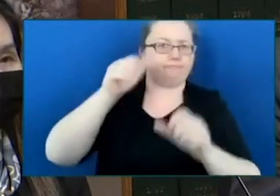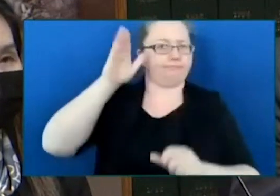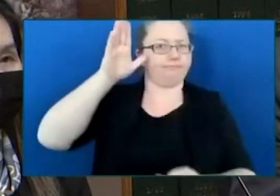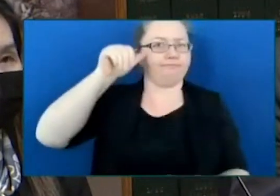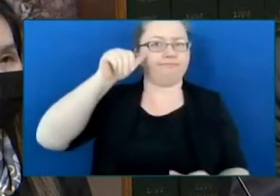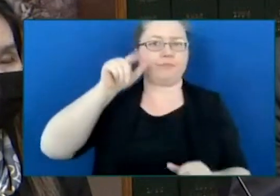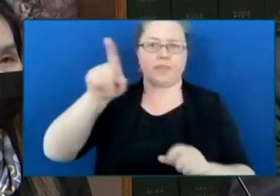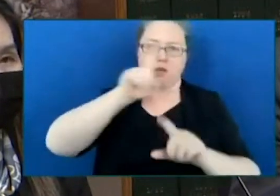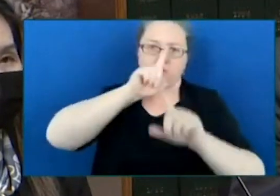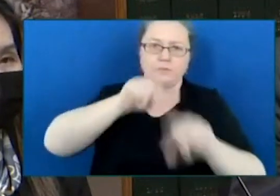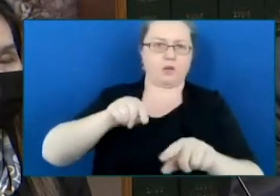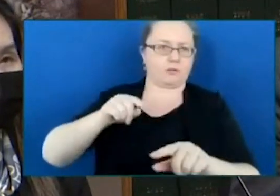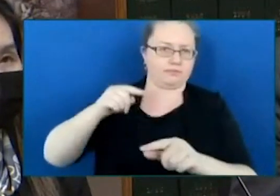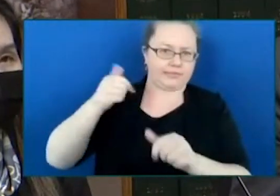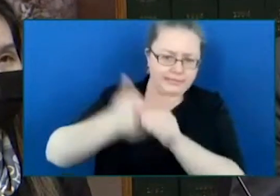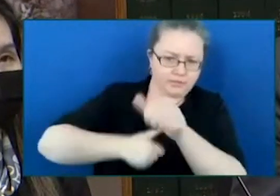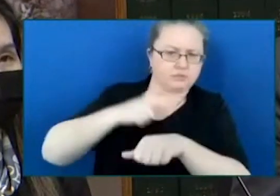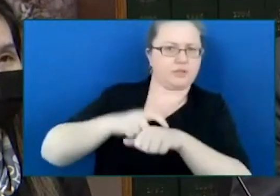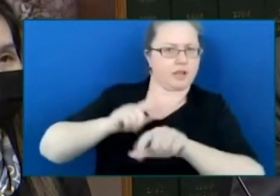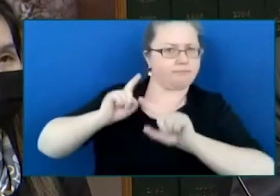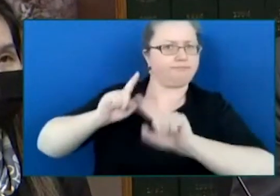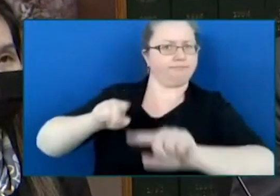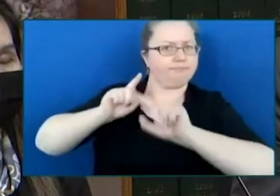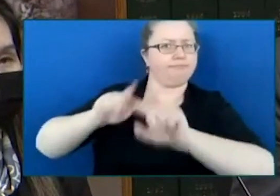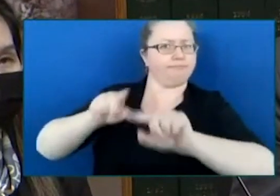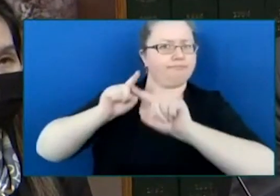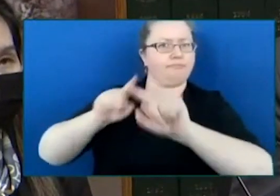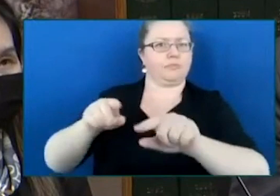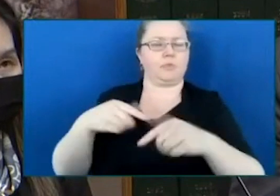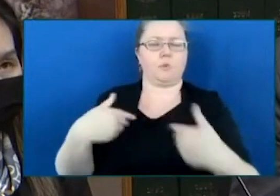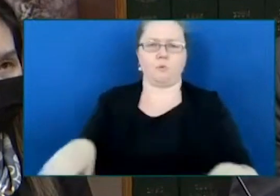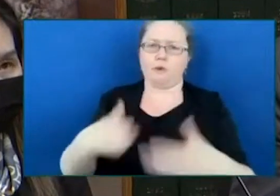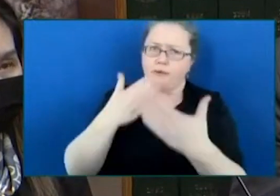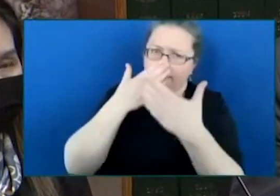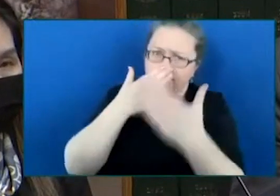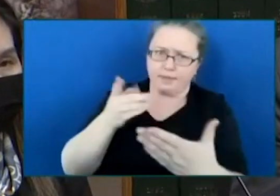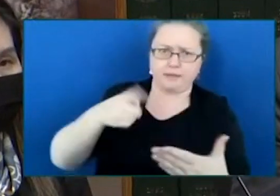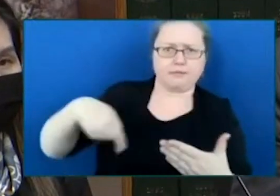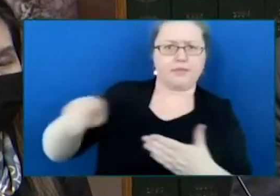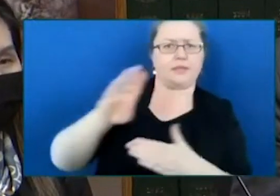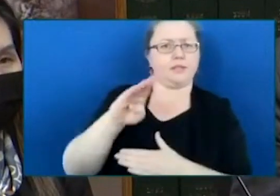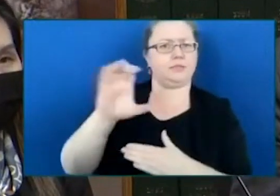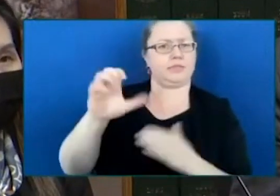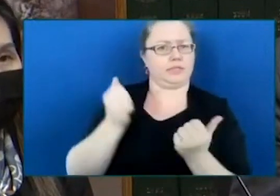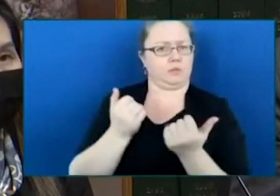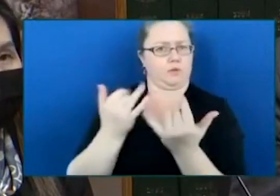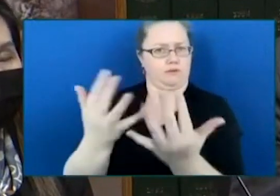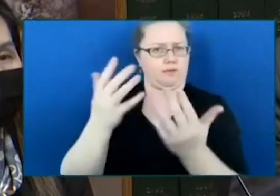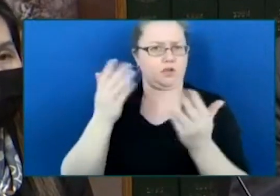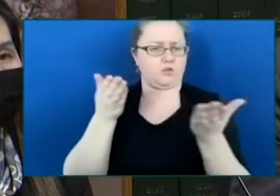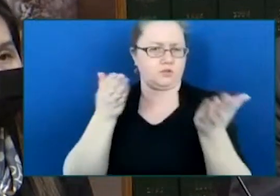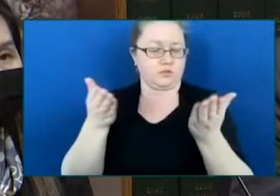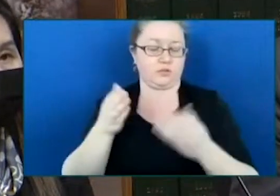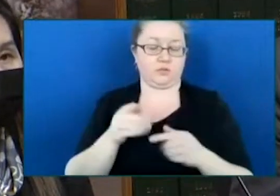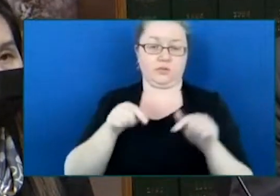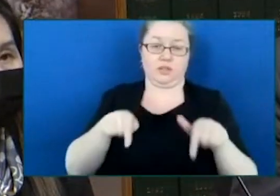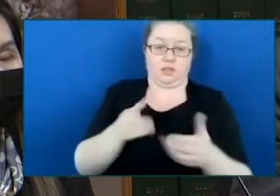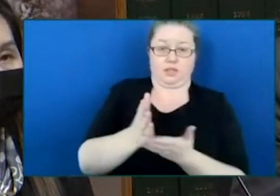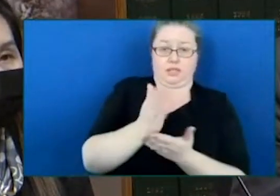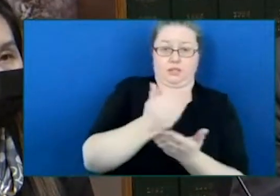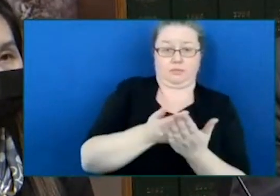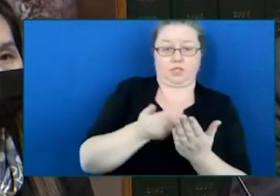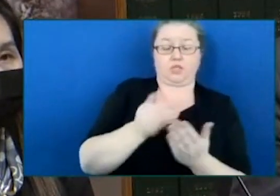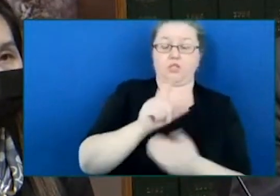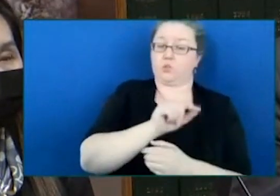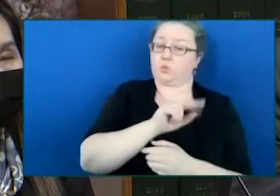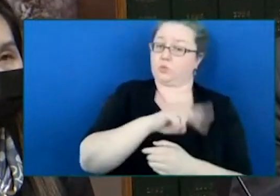their response. We owe them our thanks and so much more. Budget 2022 commits $145